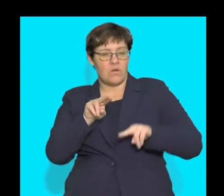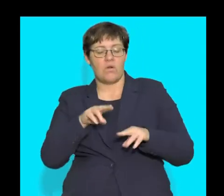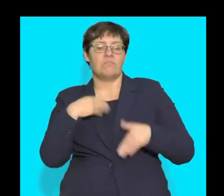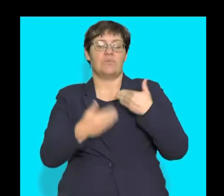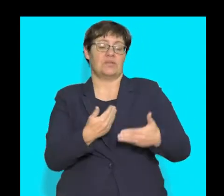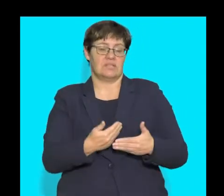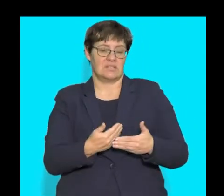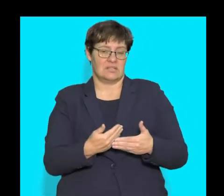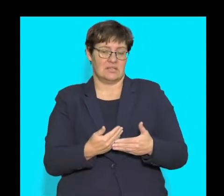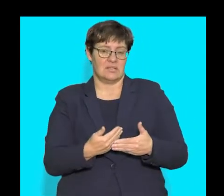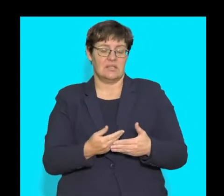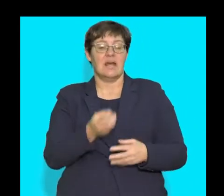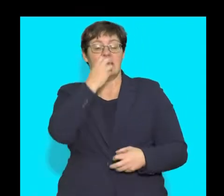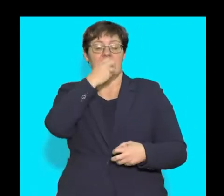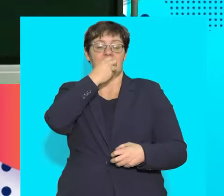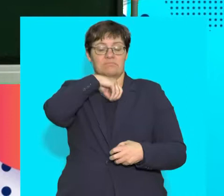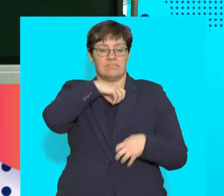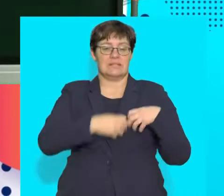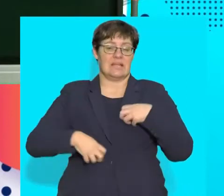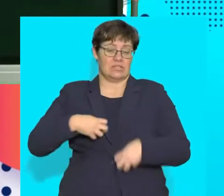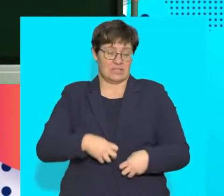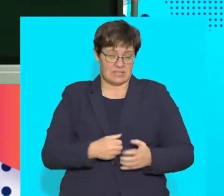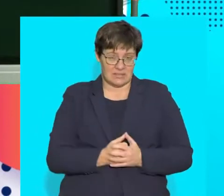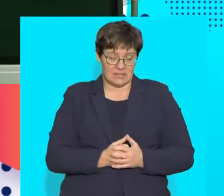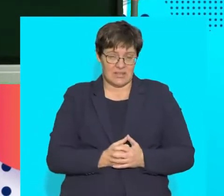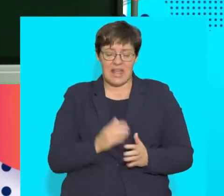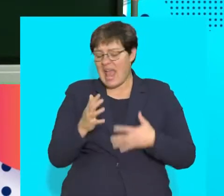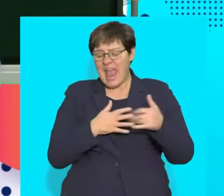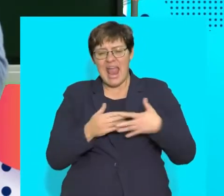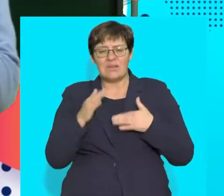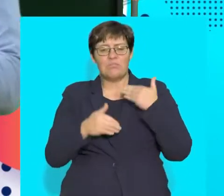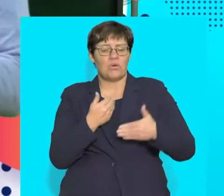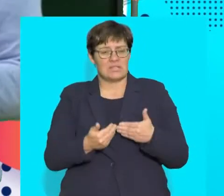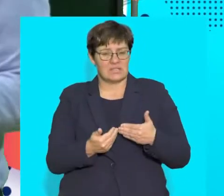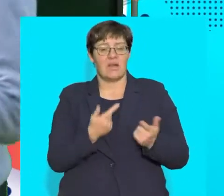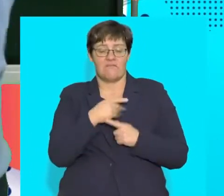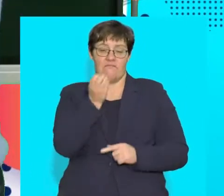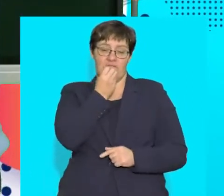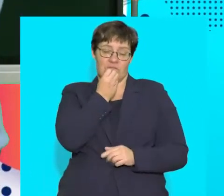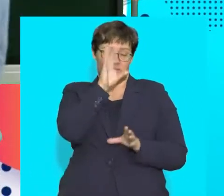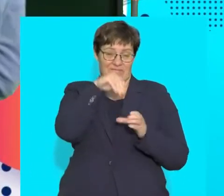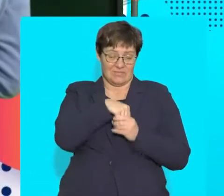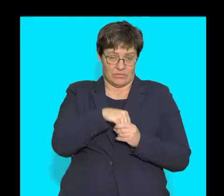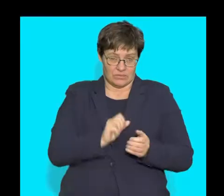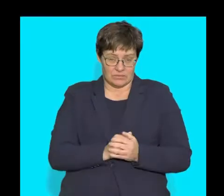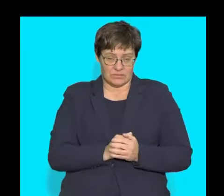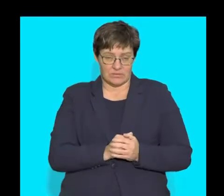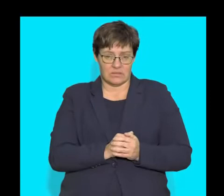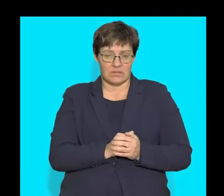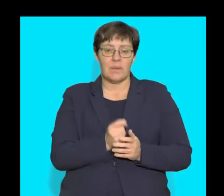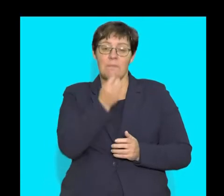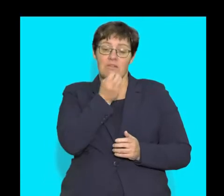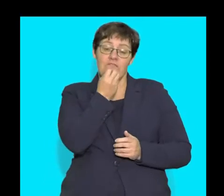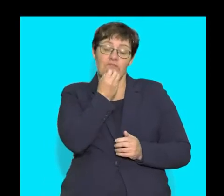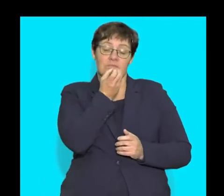that's fundamental and important to understanding any process relating to nutrition. So understanding what happens during digestion